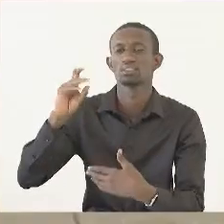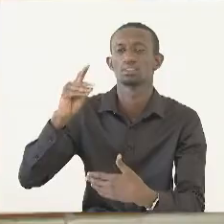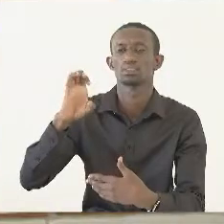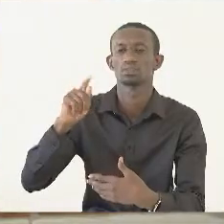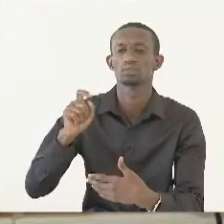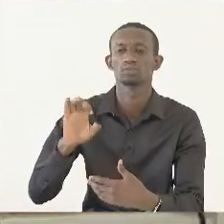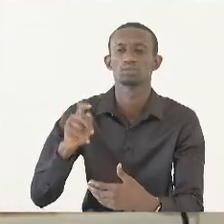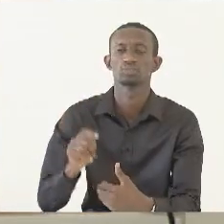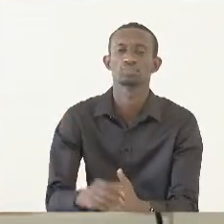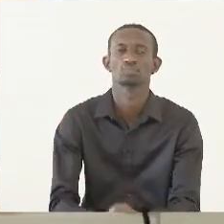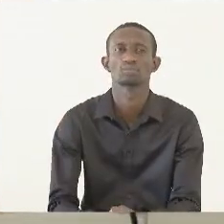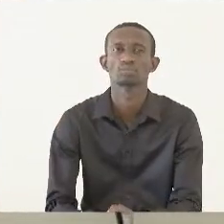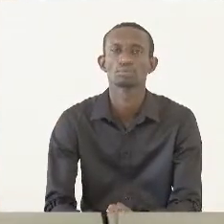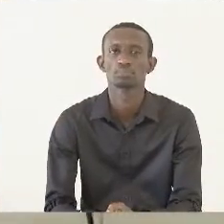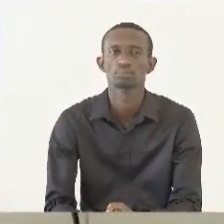inductive